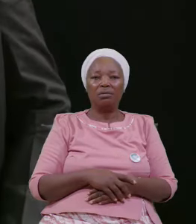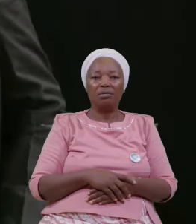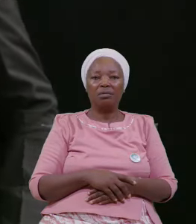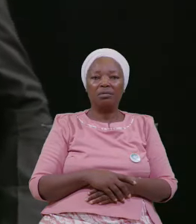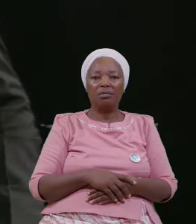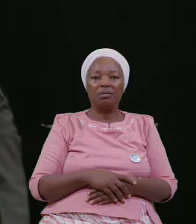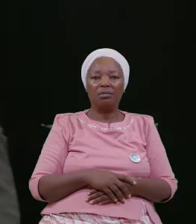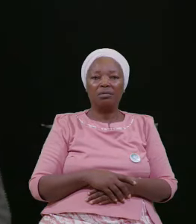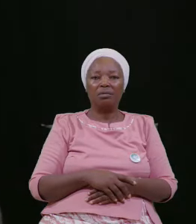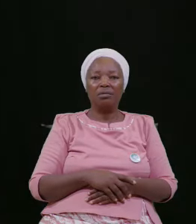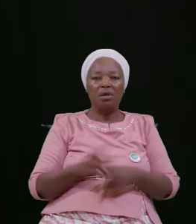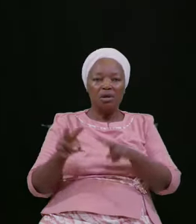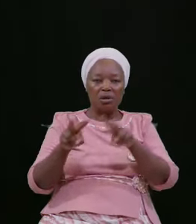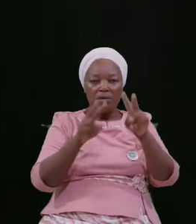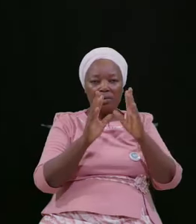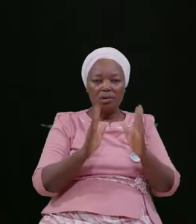Supervisors,